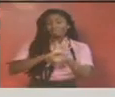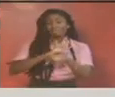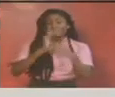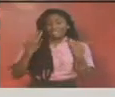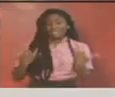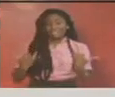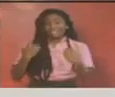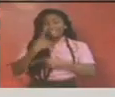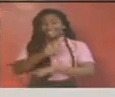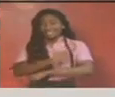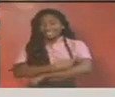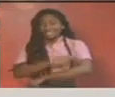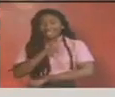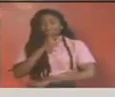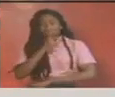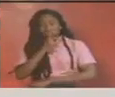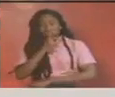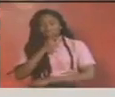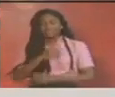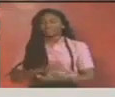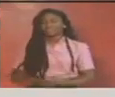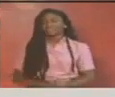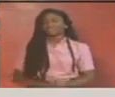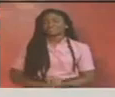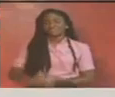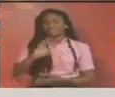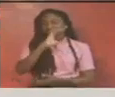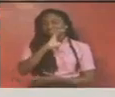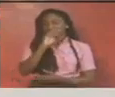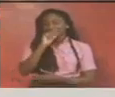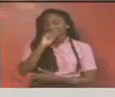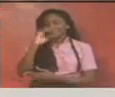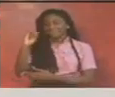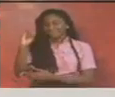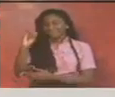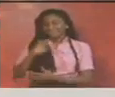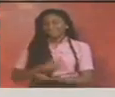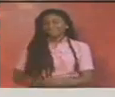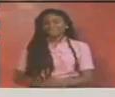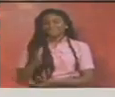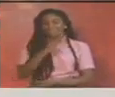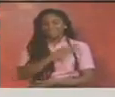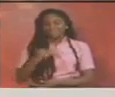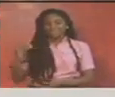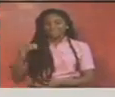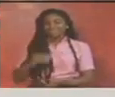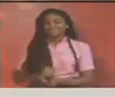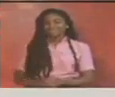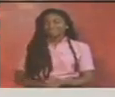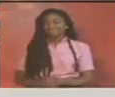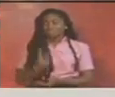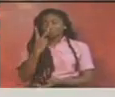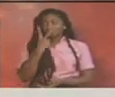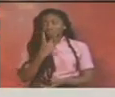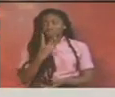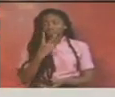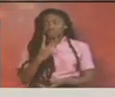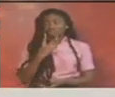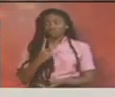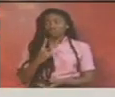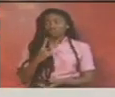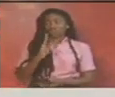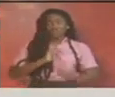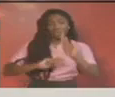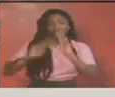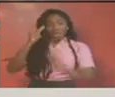Today we have in studio Dr. Roshan Parasram, Chief Medical Officer, and two subject matter experts